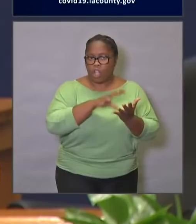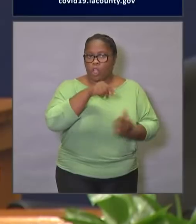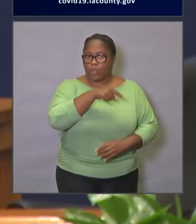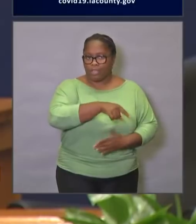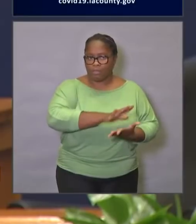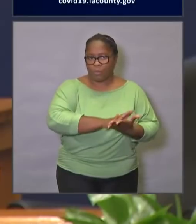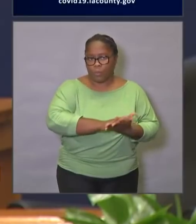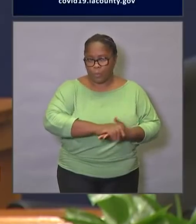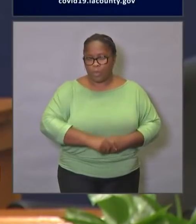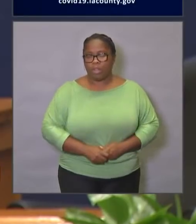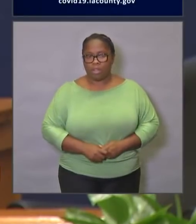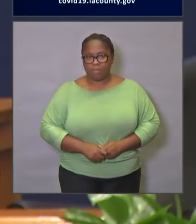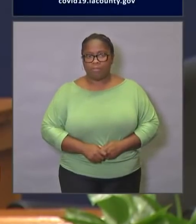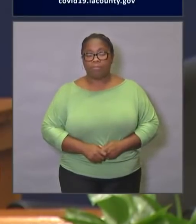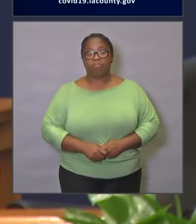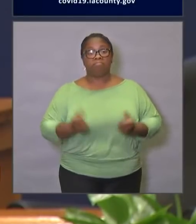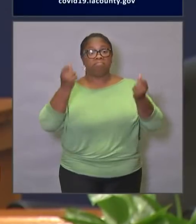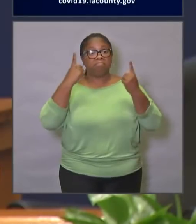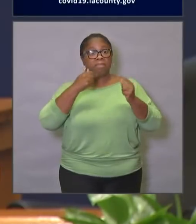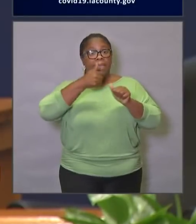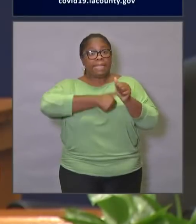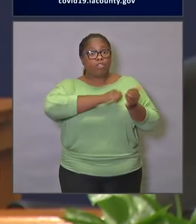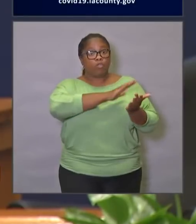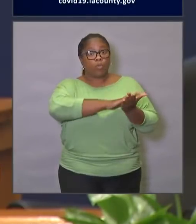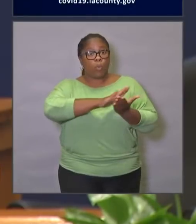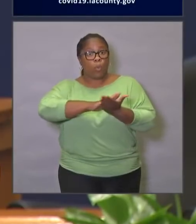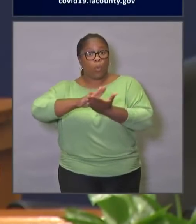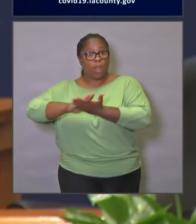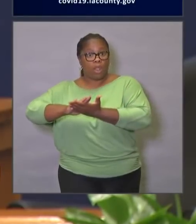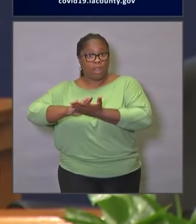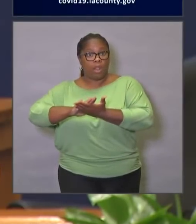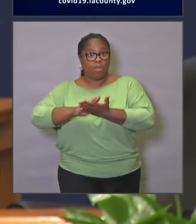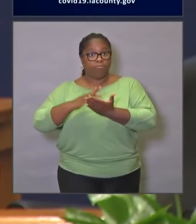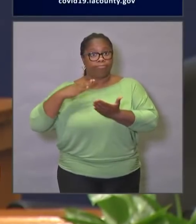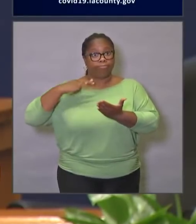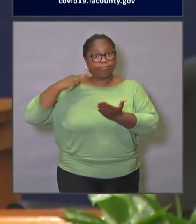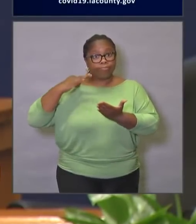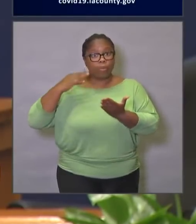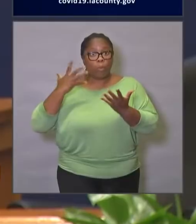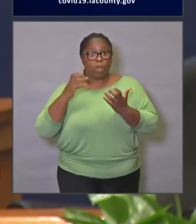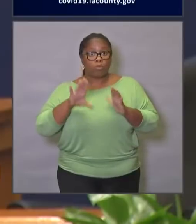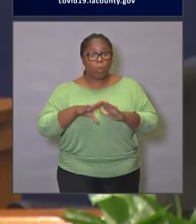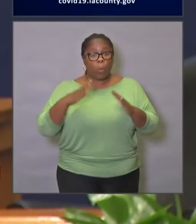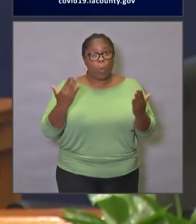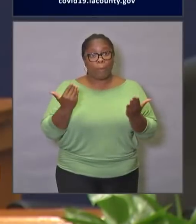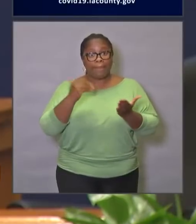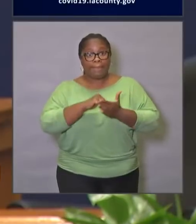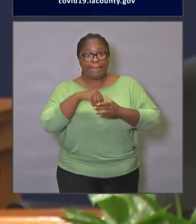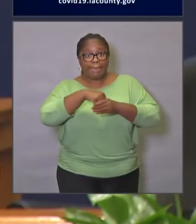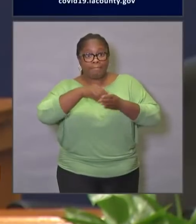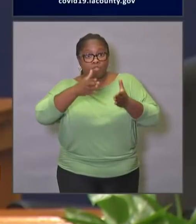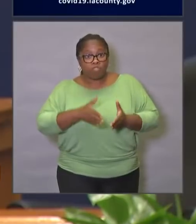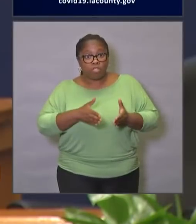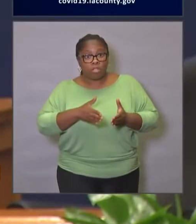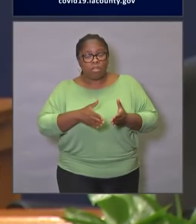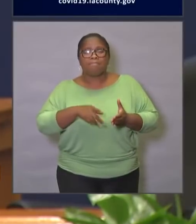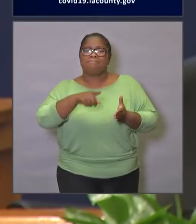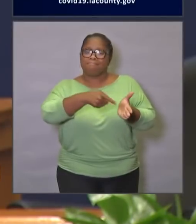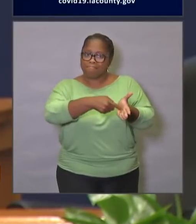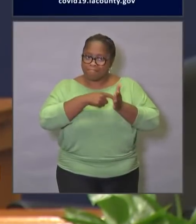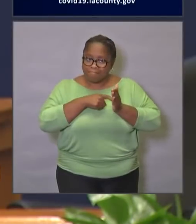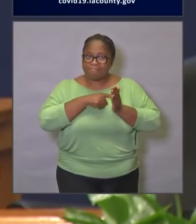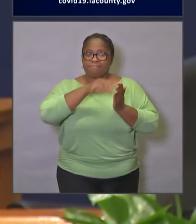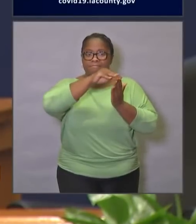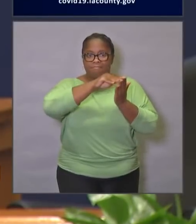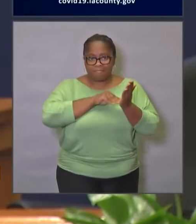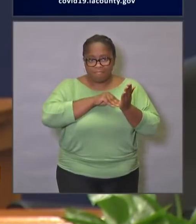schools. Each school that's applying to be part of a reopening process will need to complete the